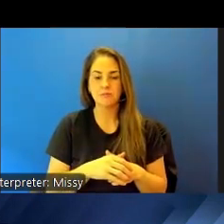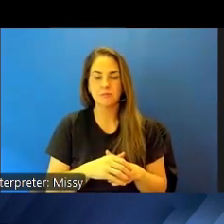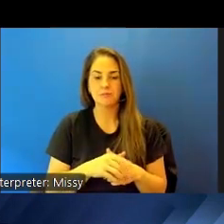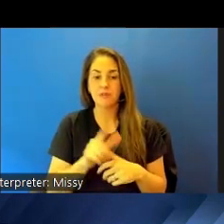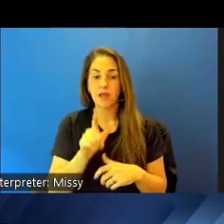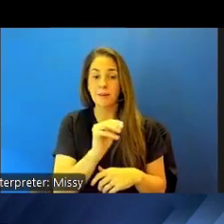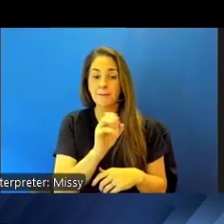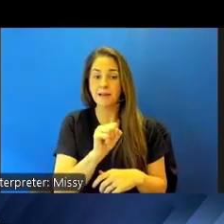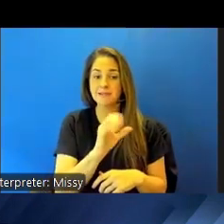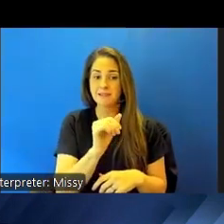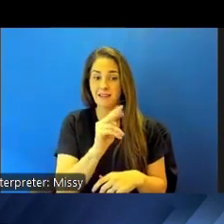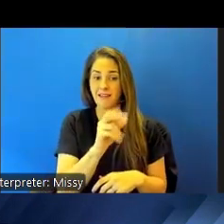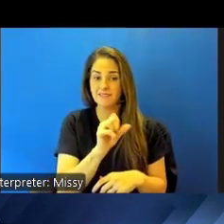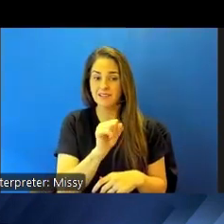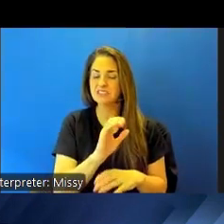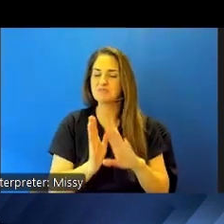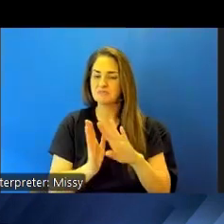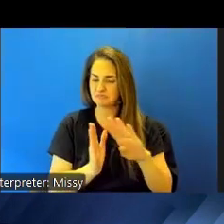LMS Canvas